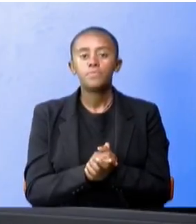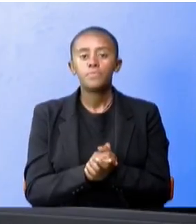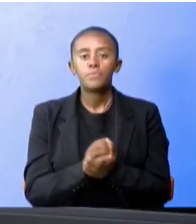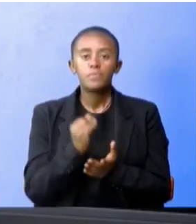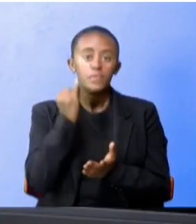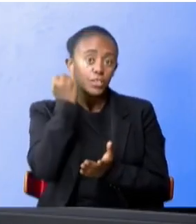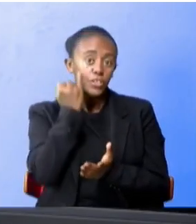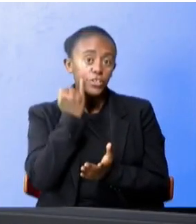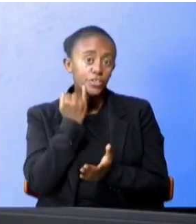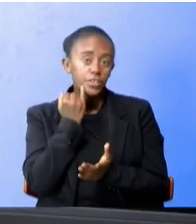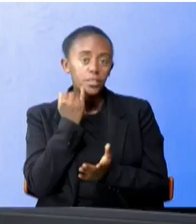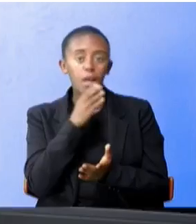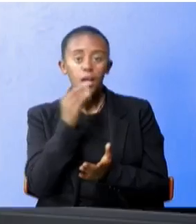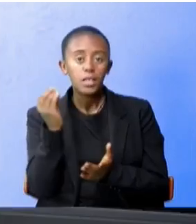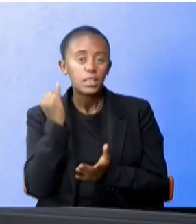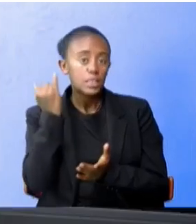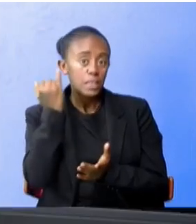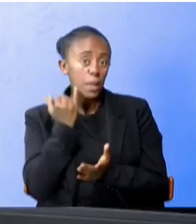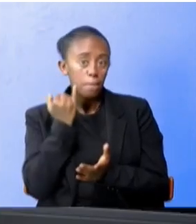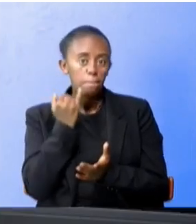skinny and slim.